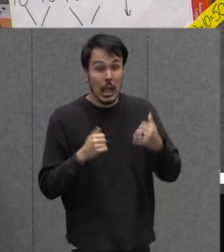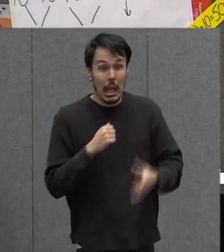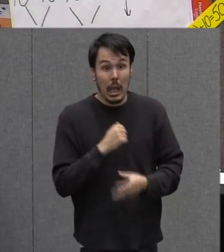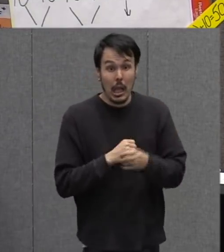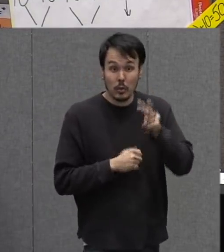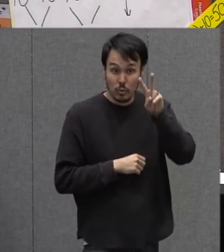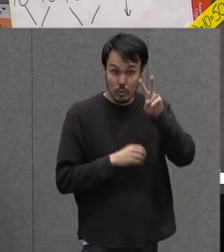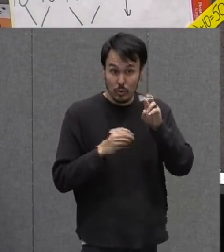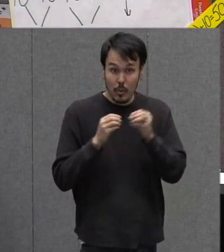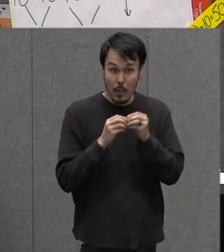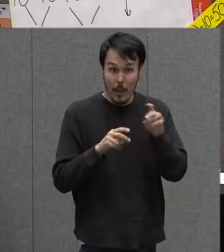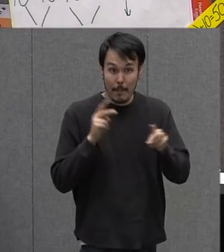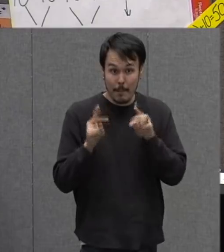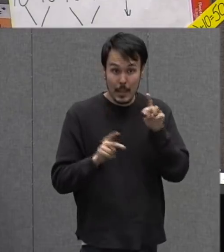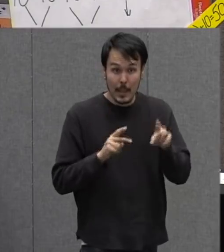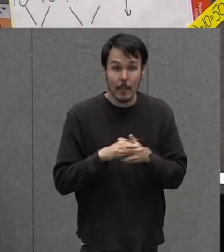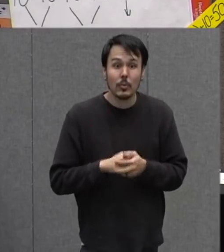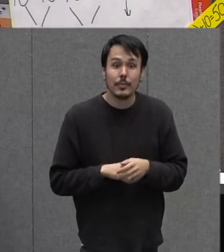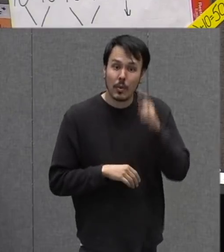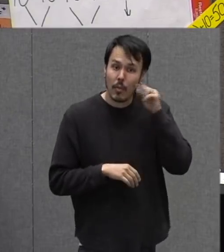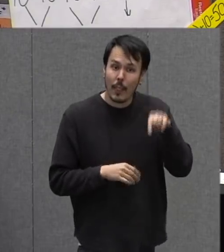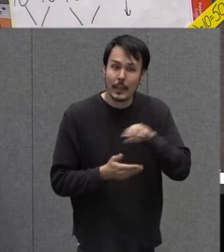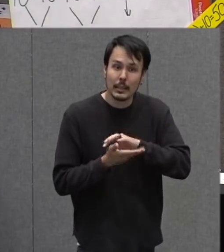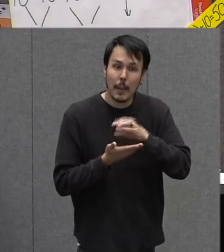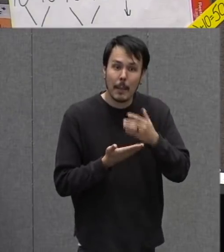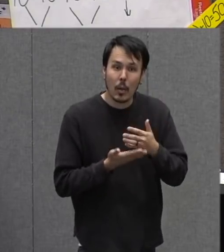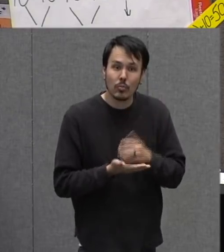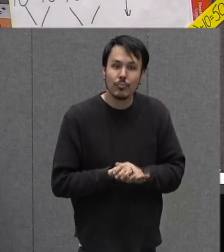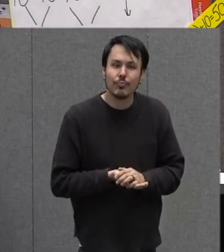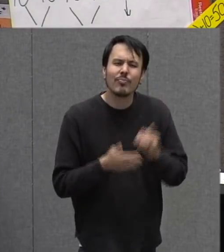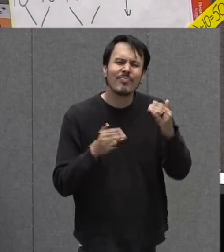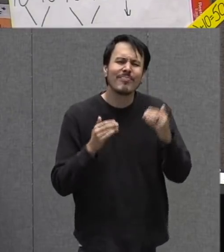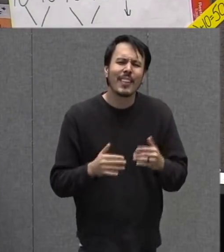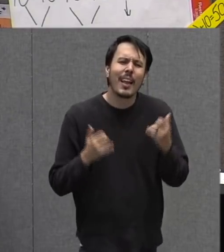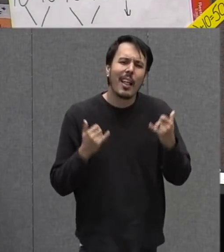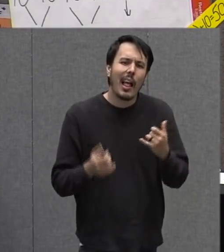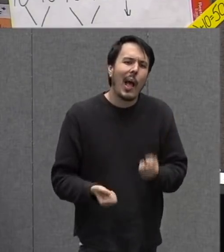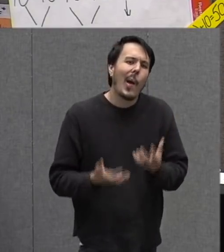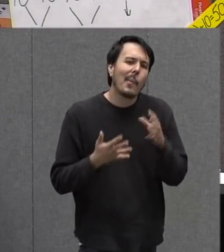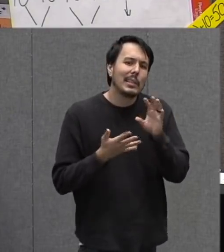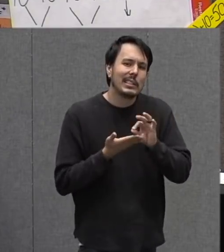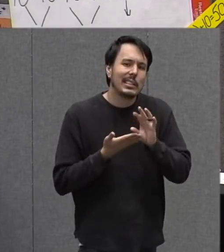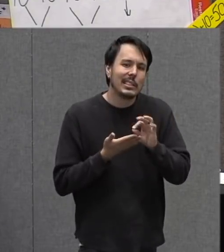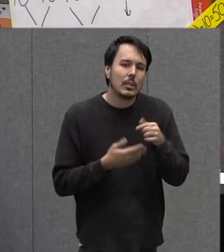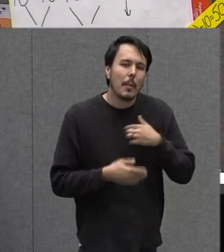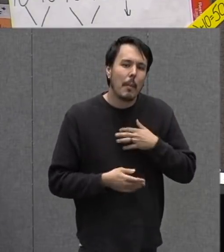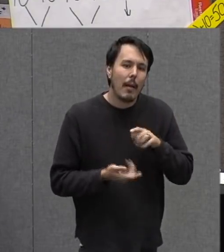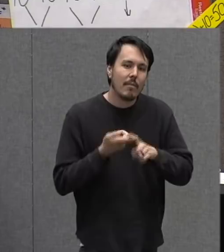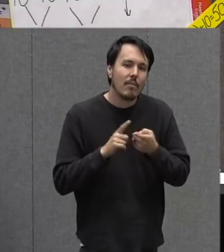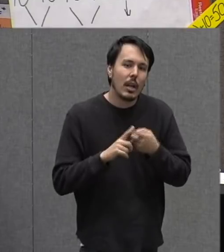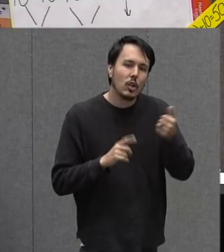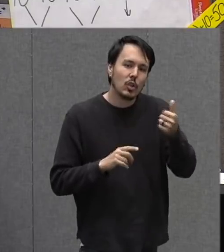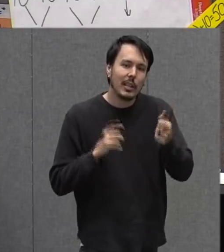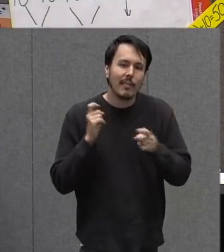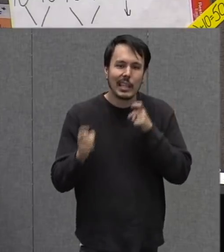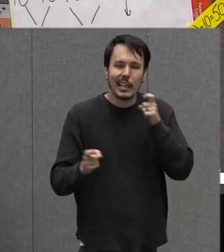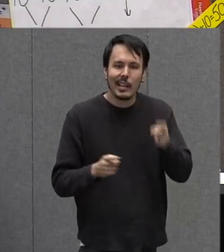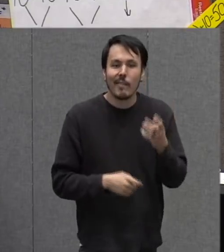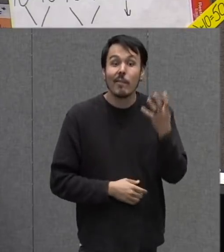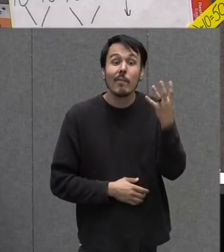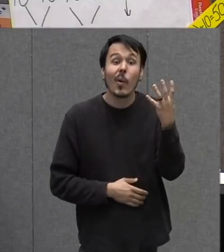again, I added 2 more people to this amount. So how many stickers did my best friend give out?